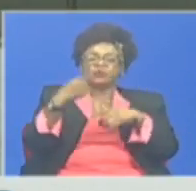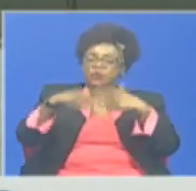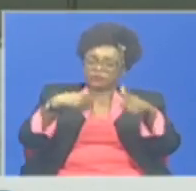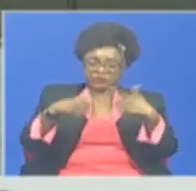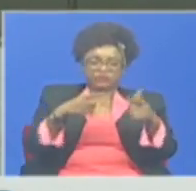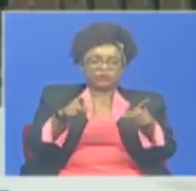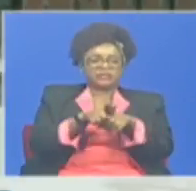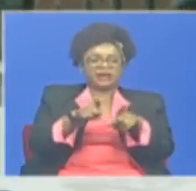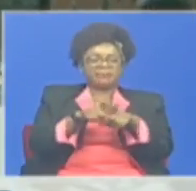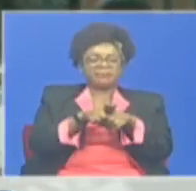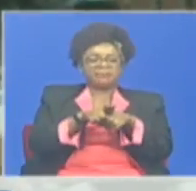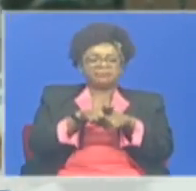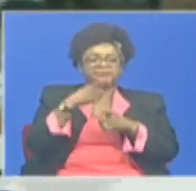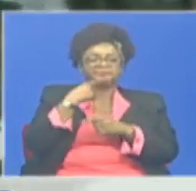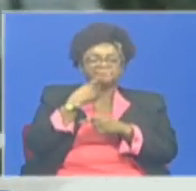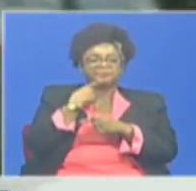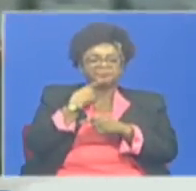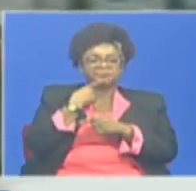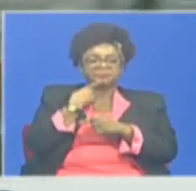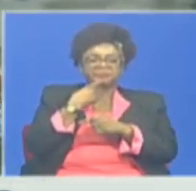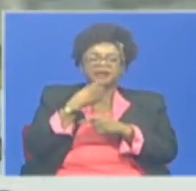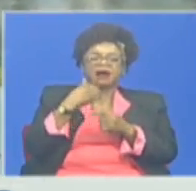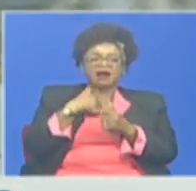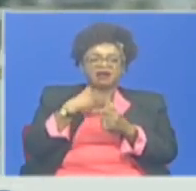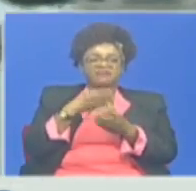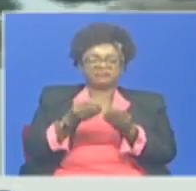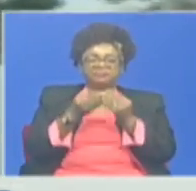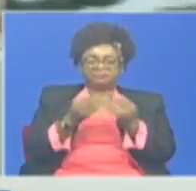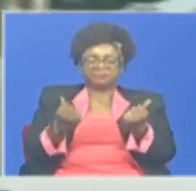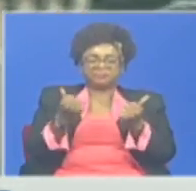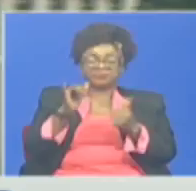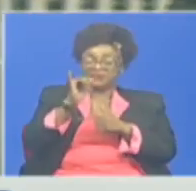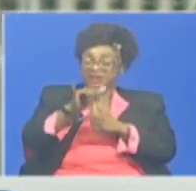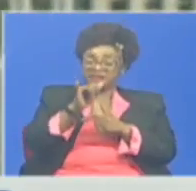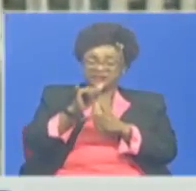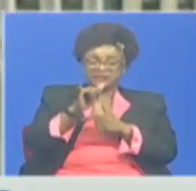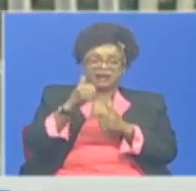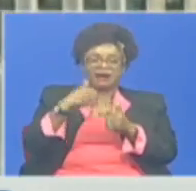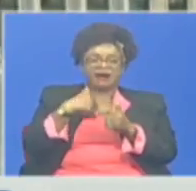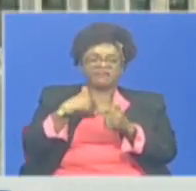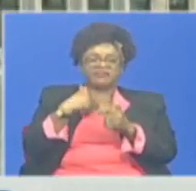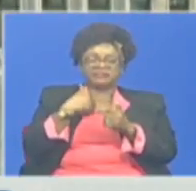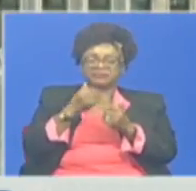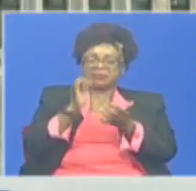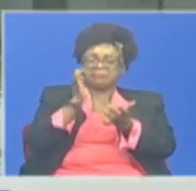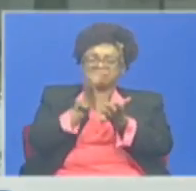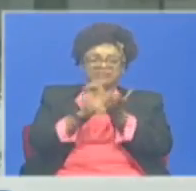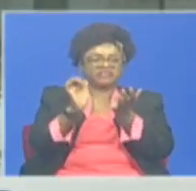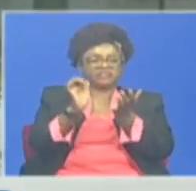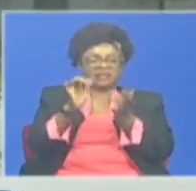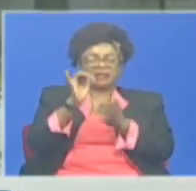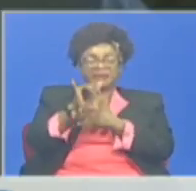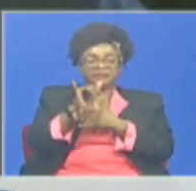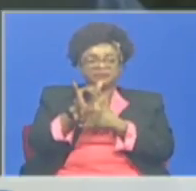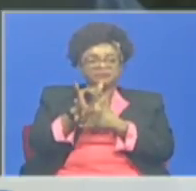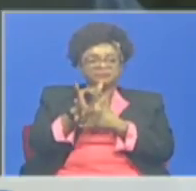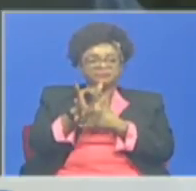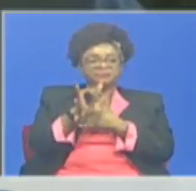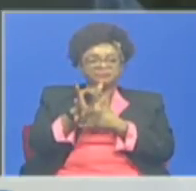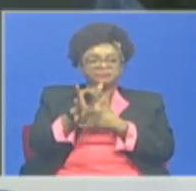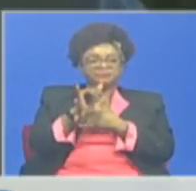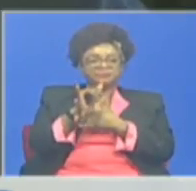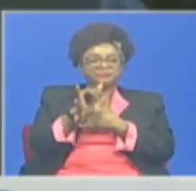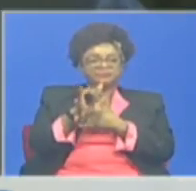after signs both are finally flattening the curve following weeks of punishing death tolls.